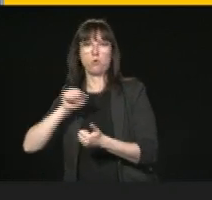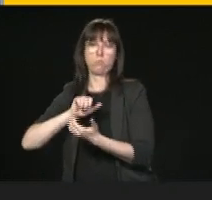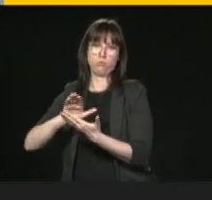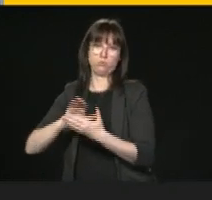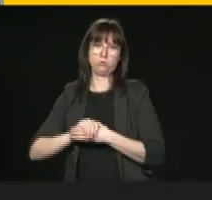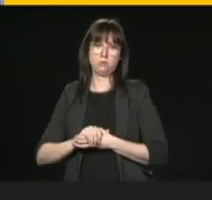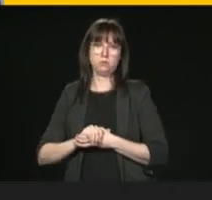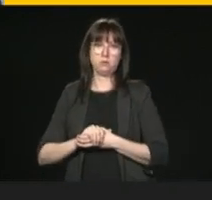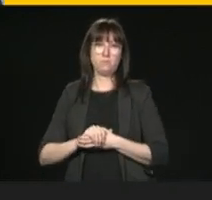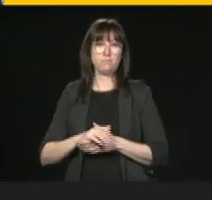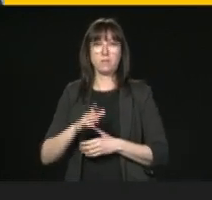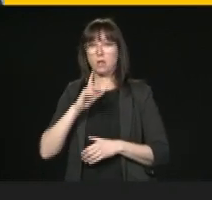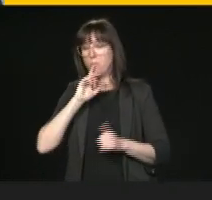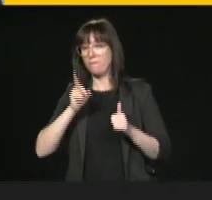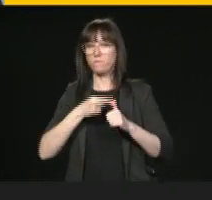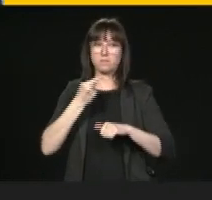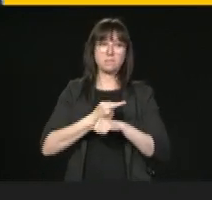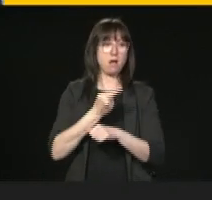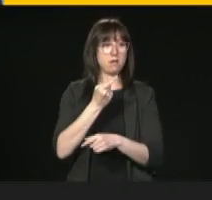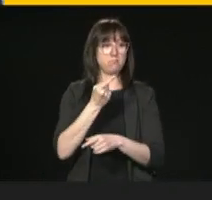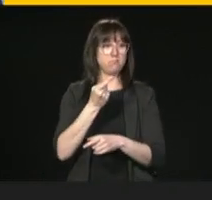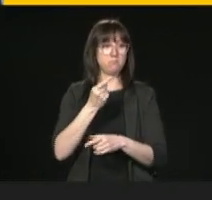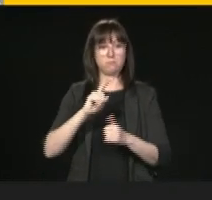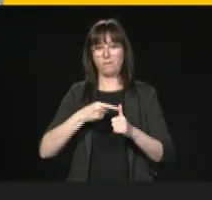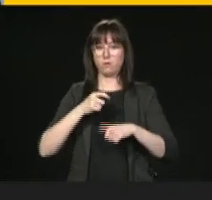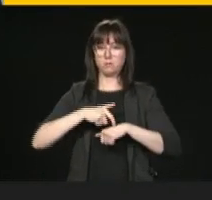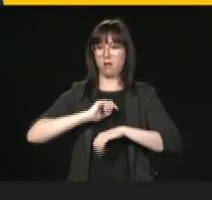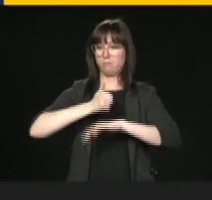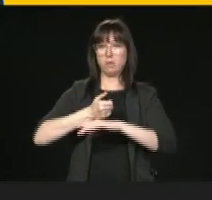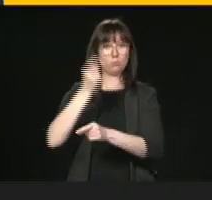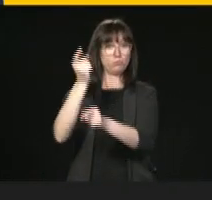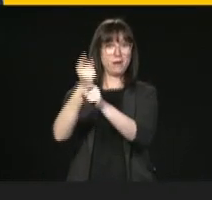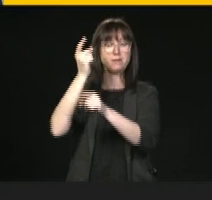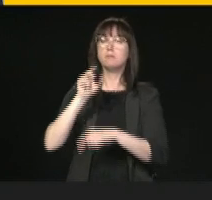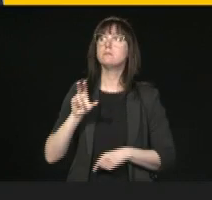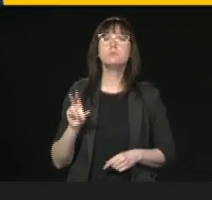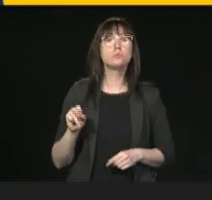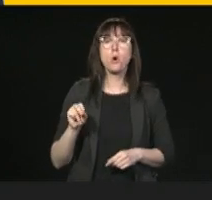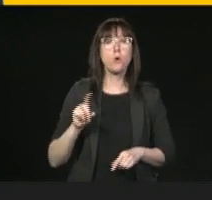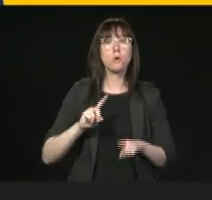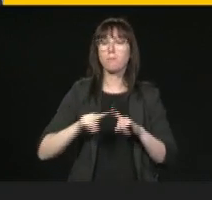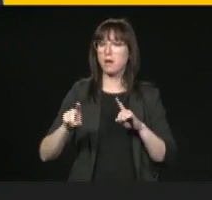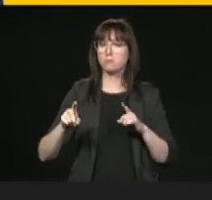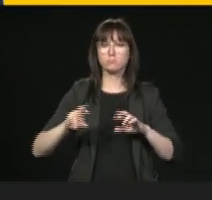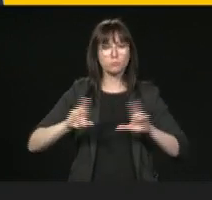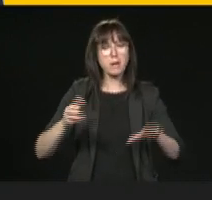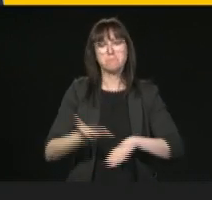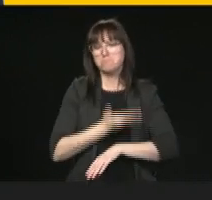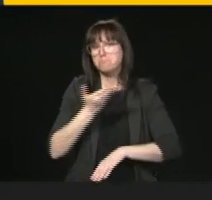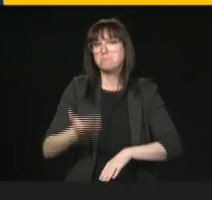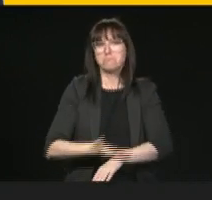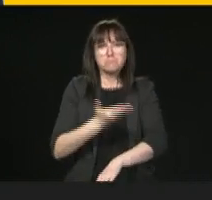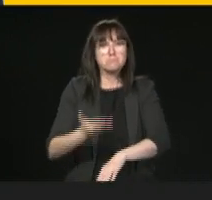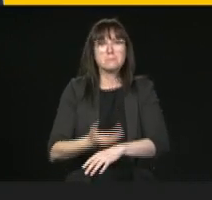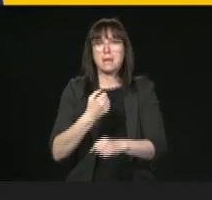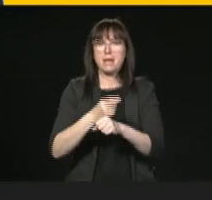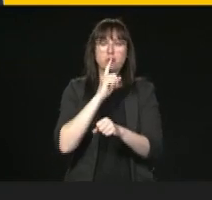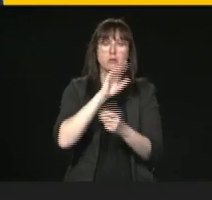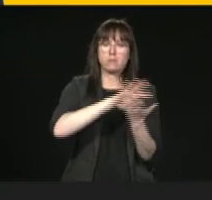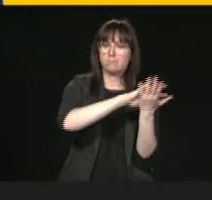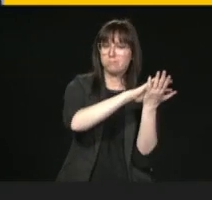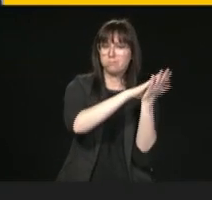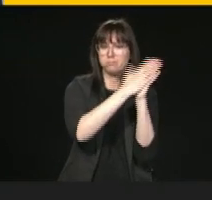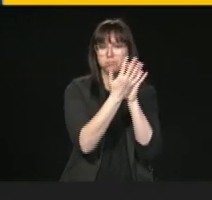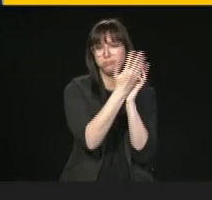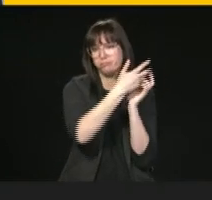so fast that we won't always get it right, but we will keep working at it to make sure we do get it right and that we do support people and that we deal with challenges